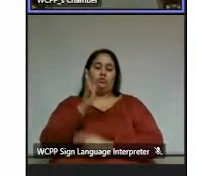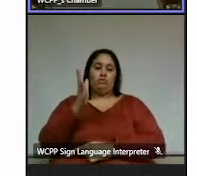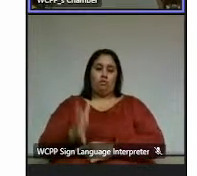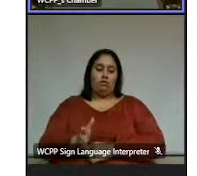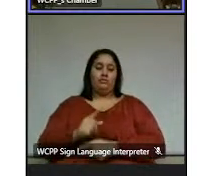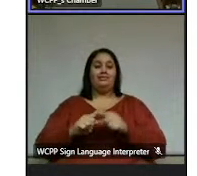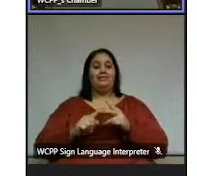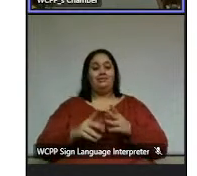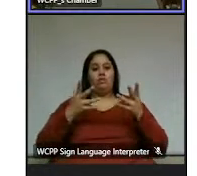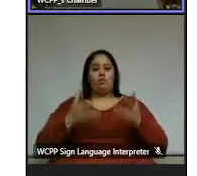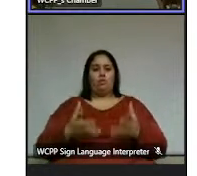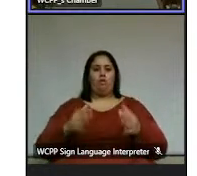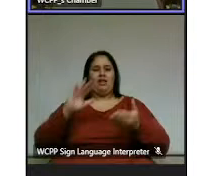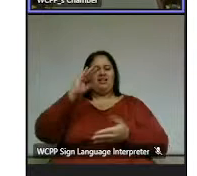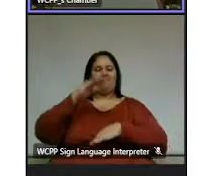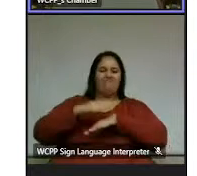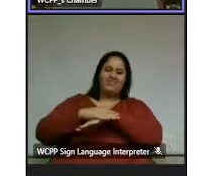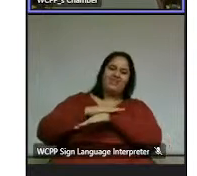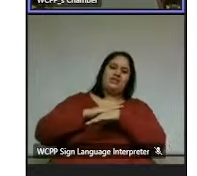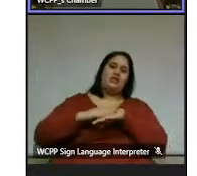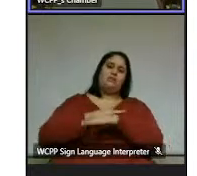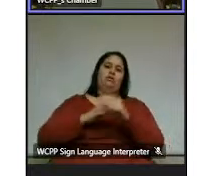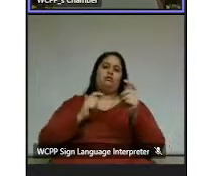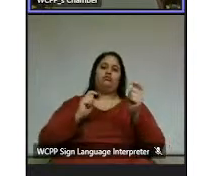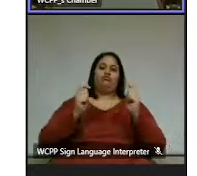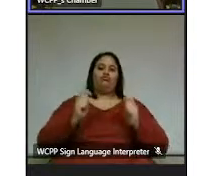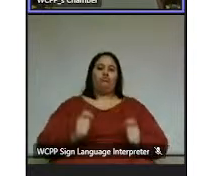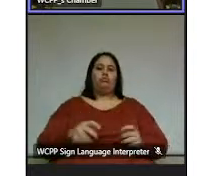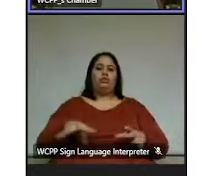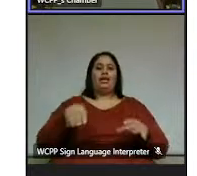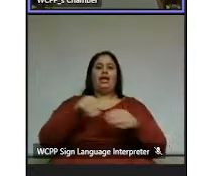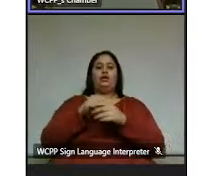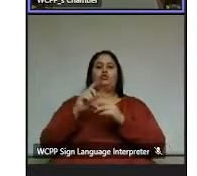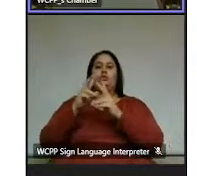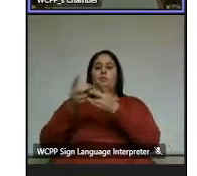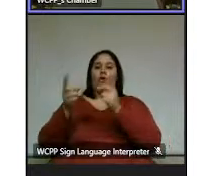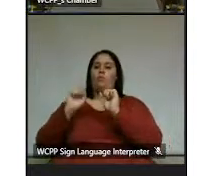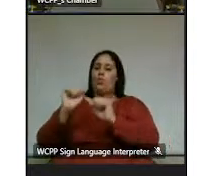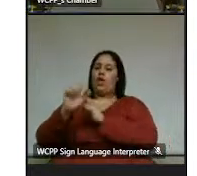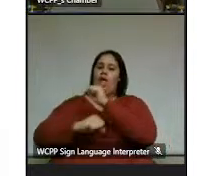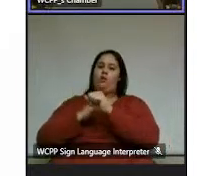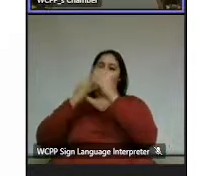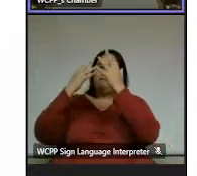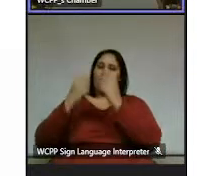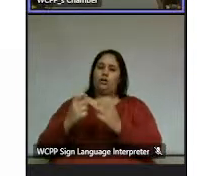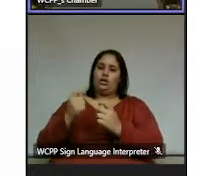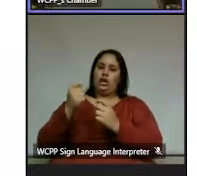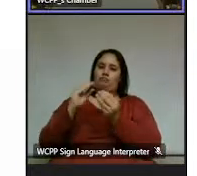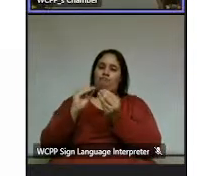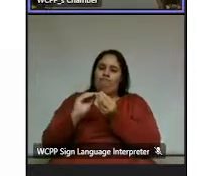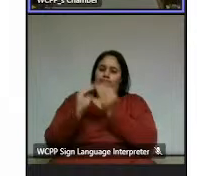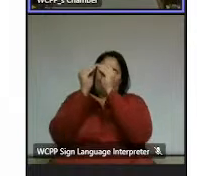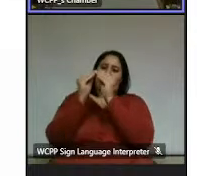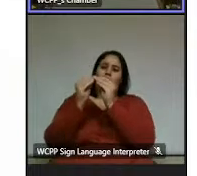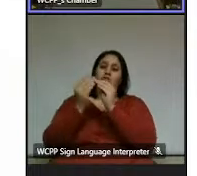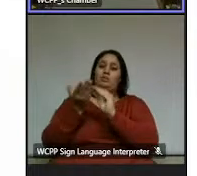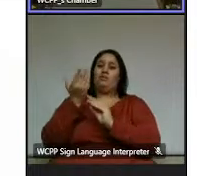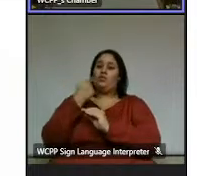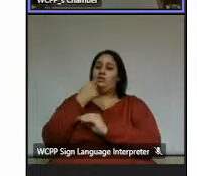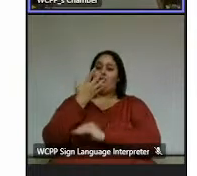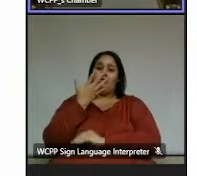These will, however, be minimal in relation to the annual budget. Didn't mention earlier, but